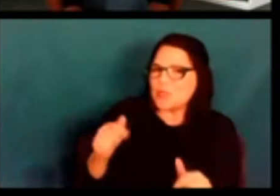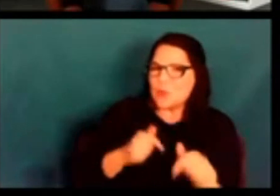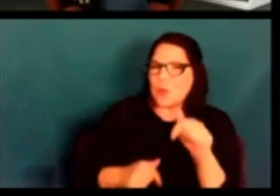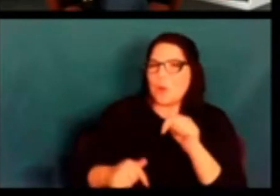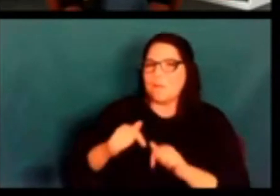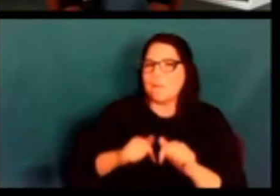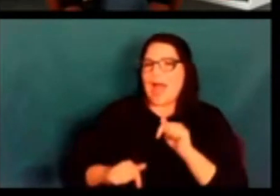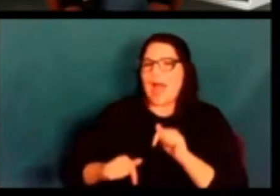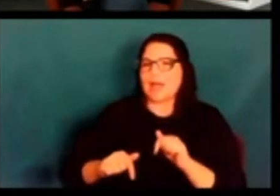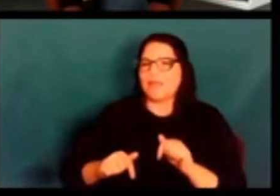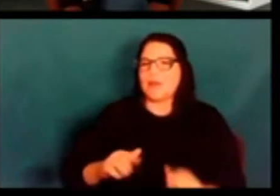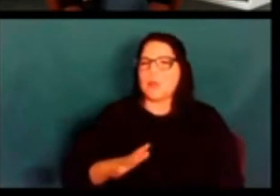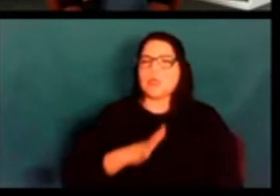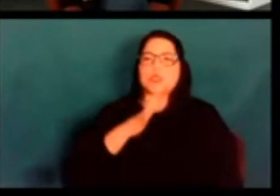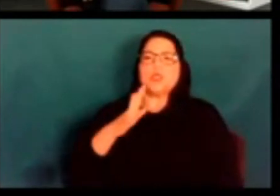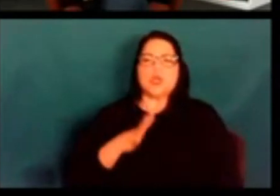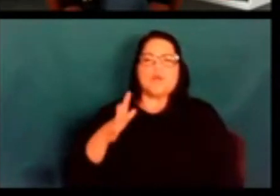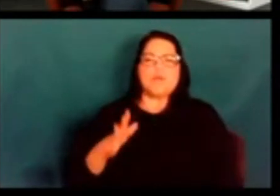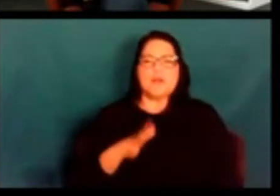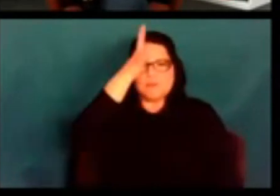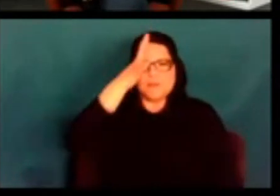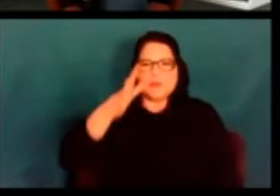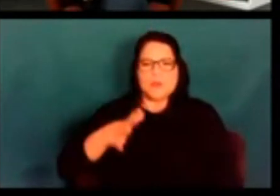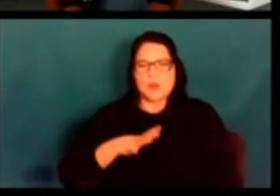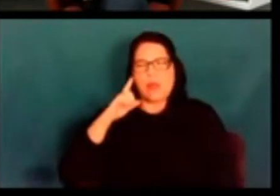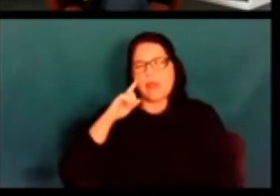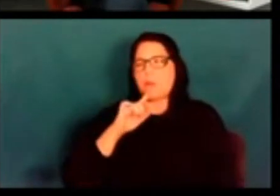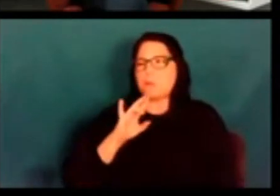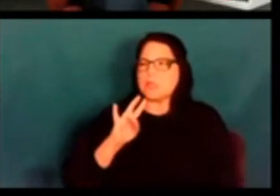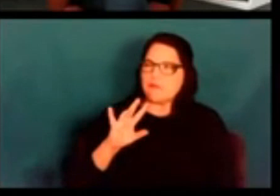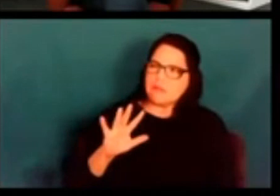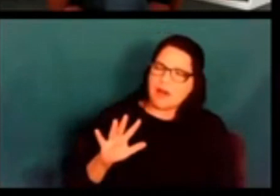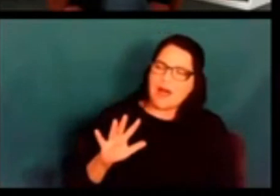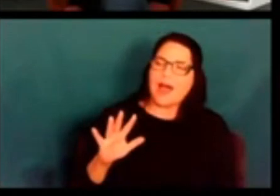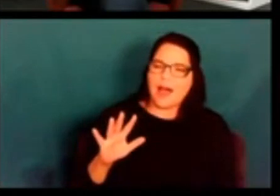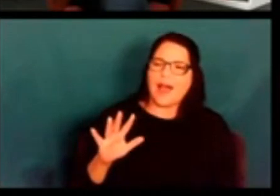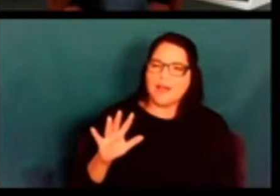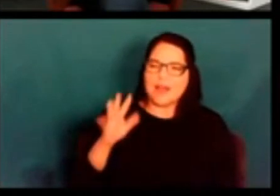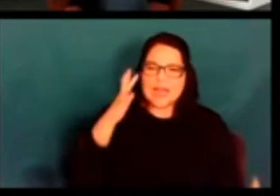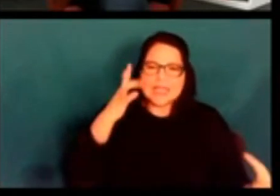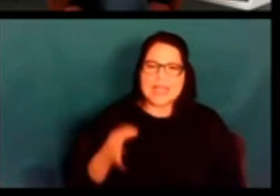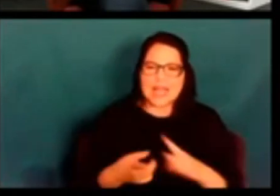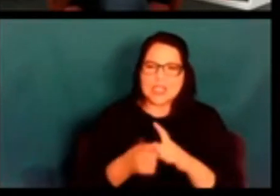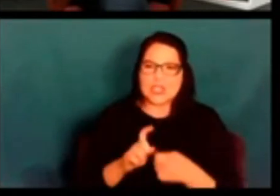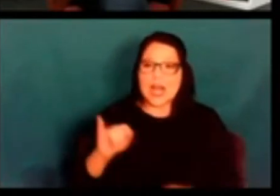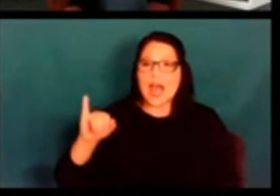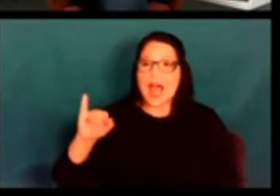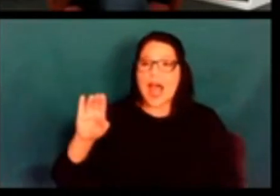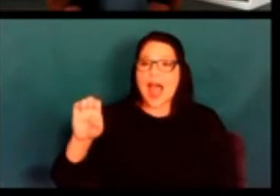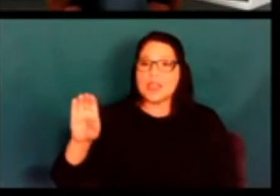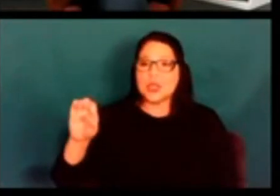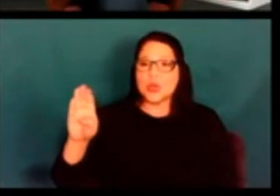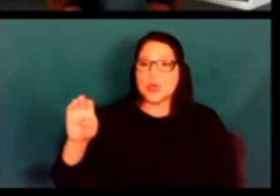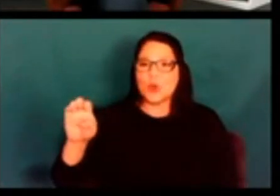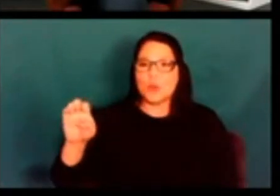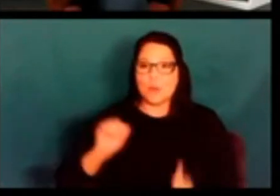old conservative dude. I figure I'm 75, and I tried to change. And Ice Cube told me, he said, "No,